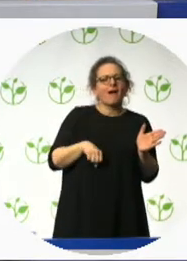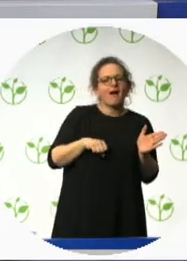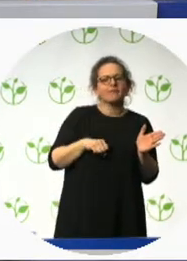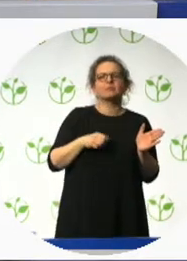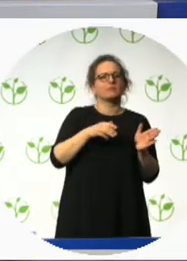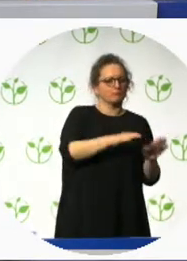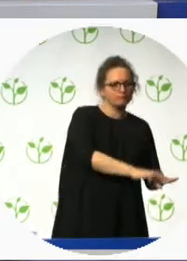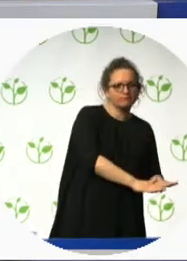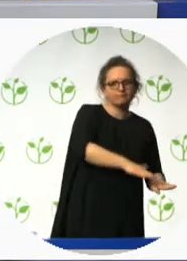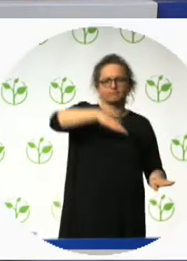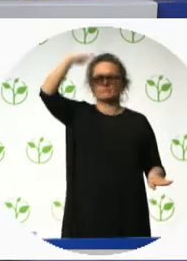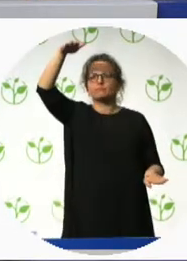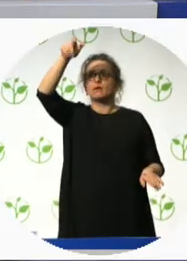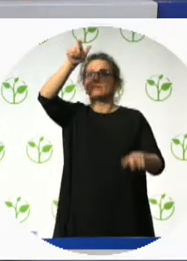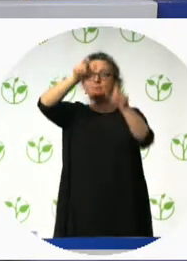job.